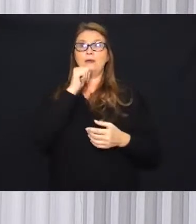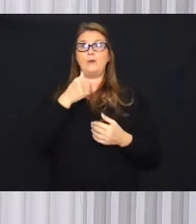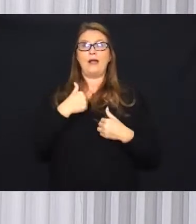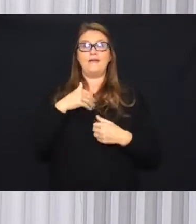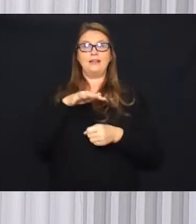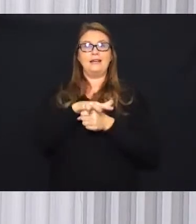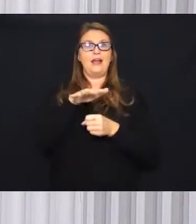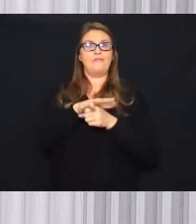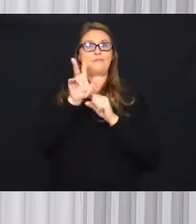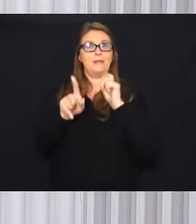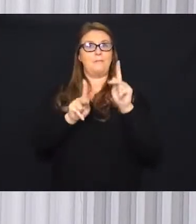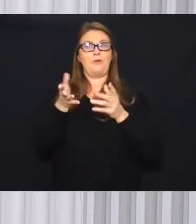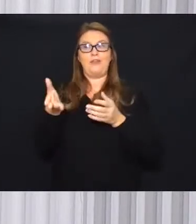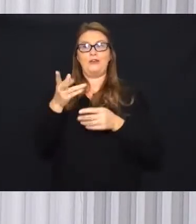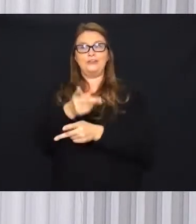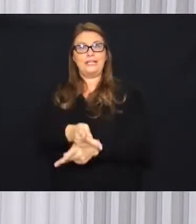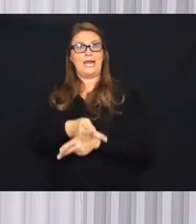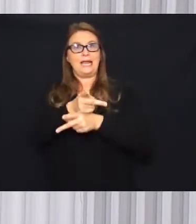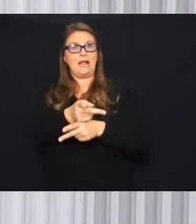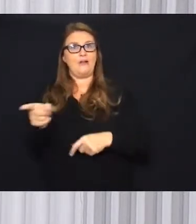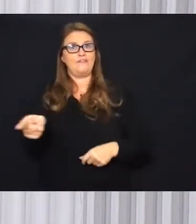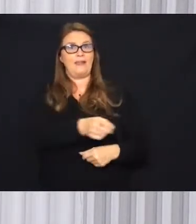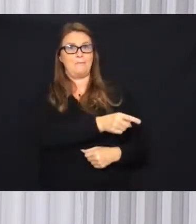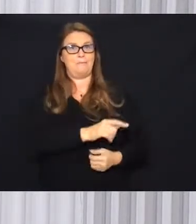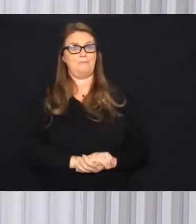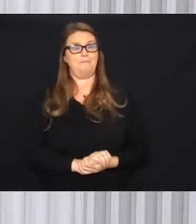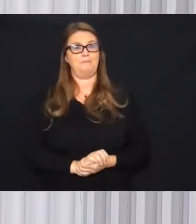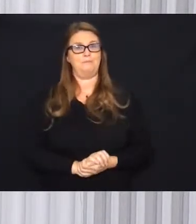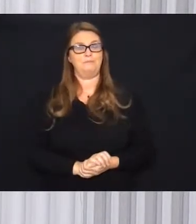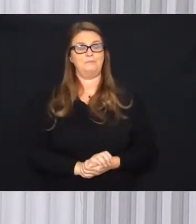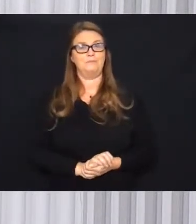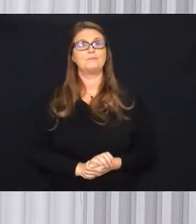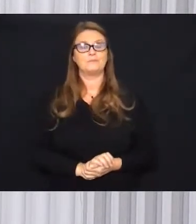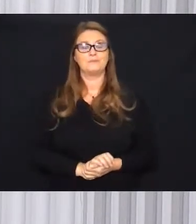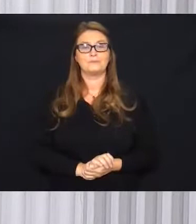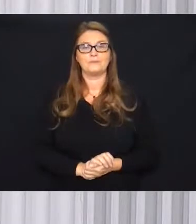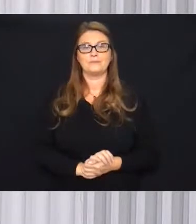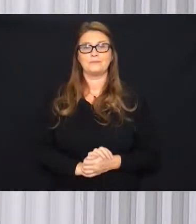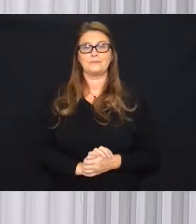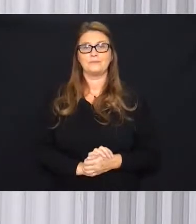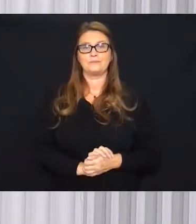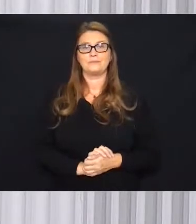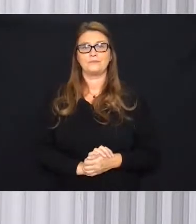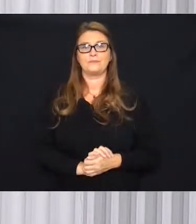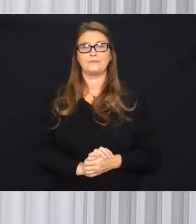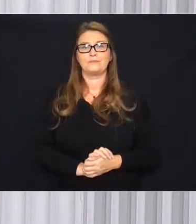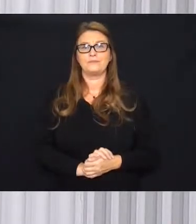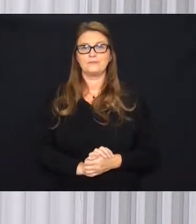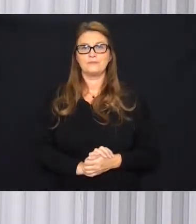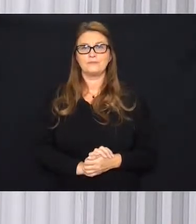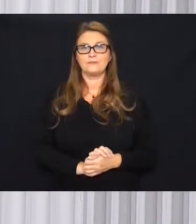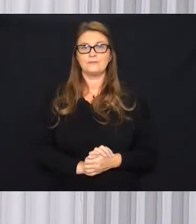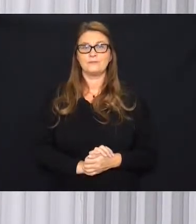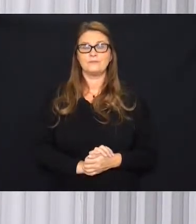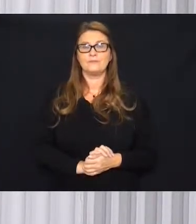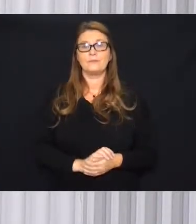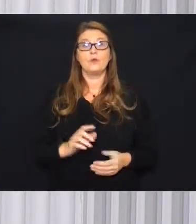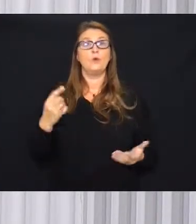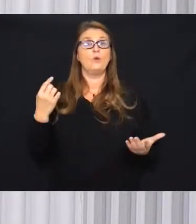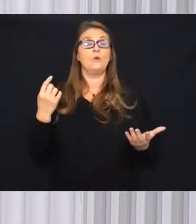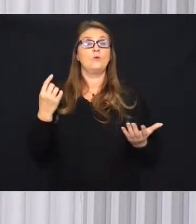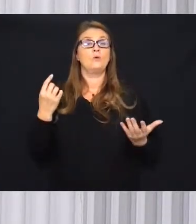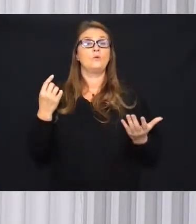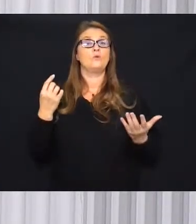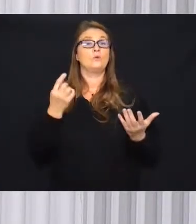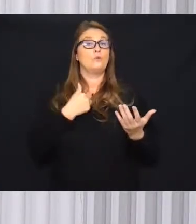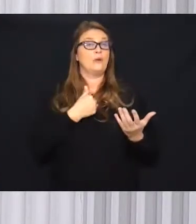availability of others to receive the appropriate level of care that they need in other areas. As the governor pointed out,